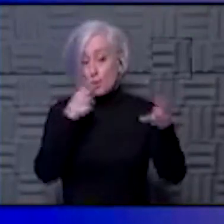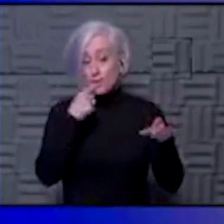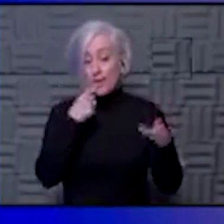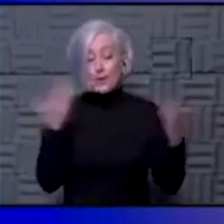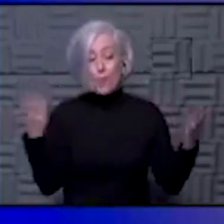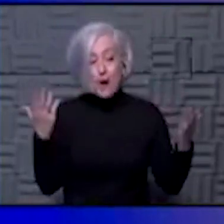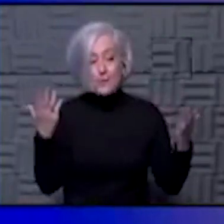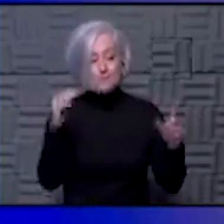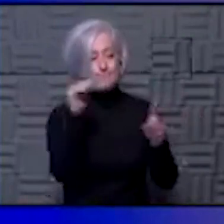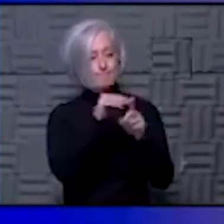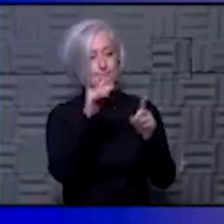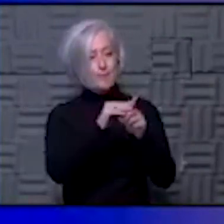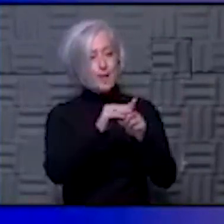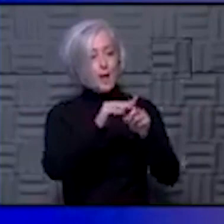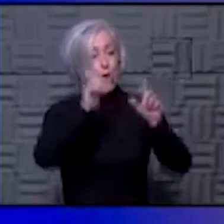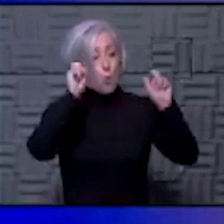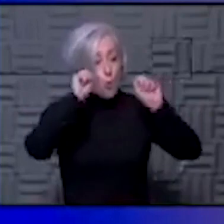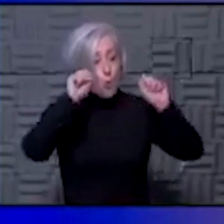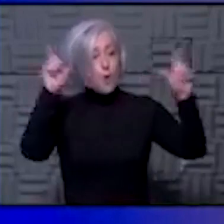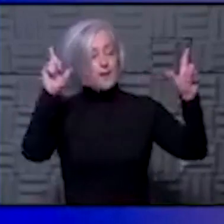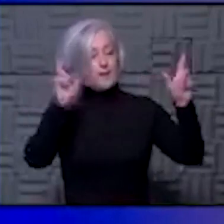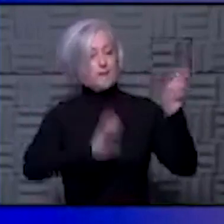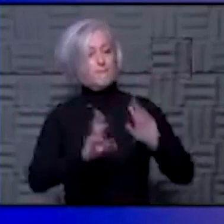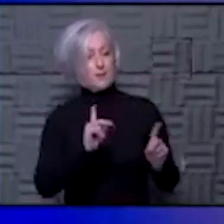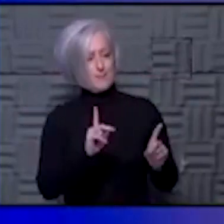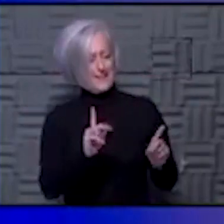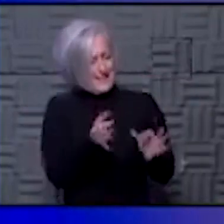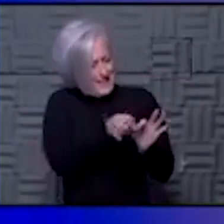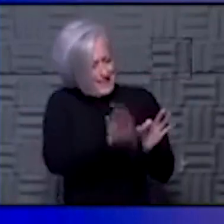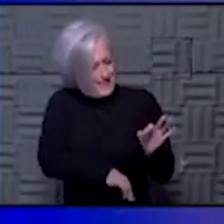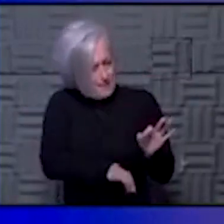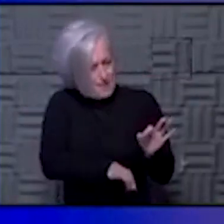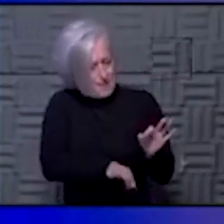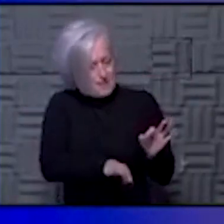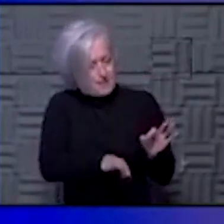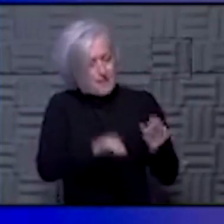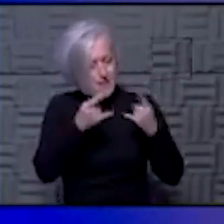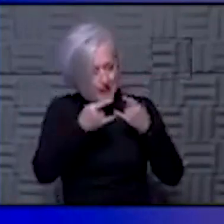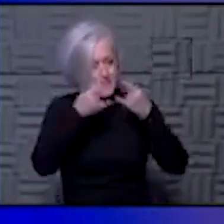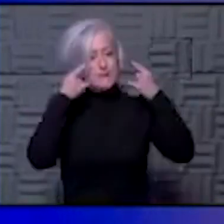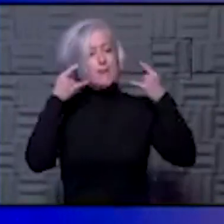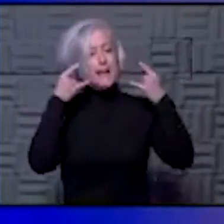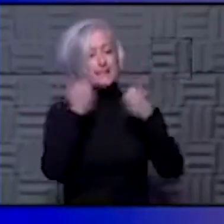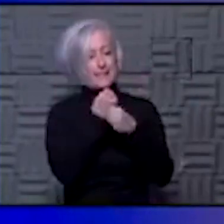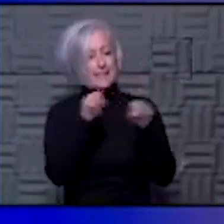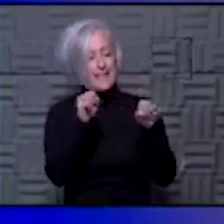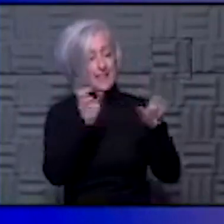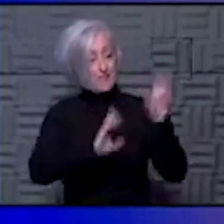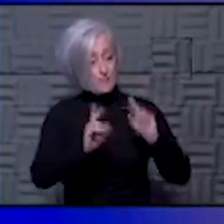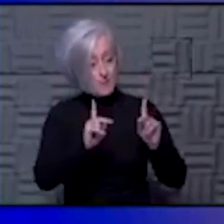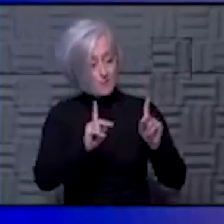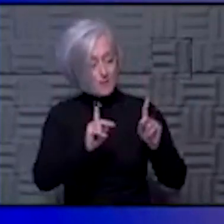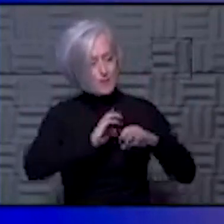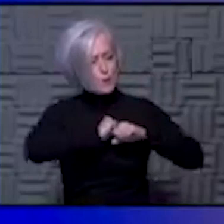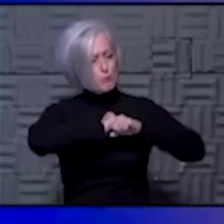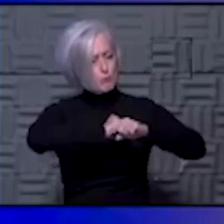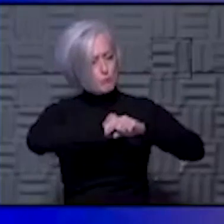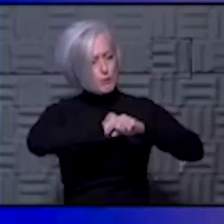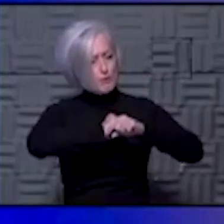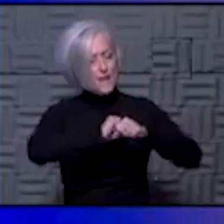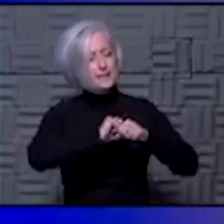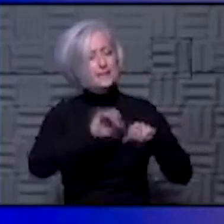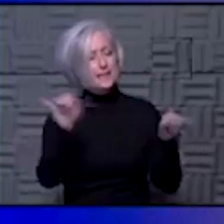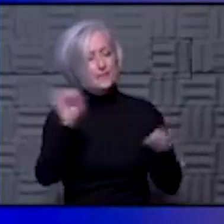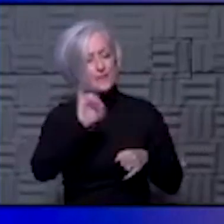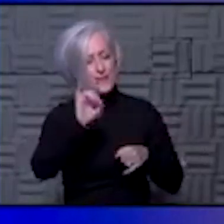that simple to wear masks, to do these things to help save other people, to prevent infections. And just as you said,